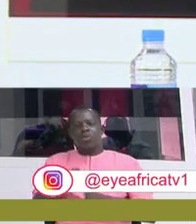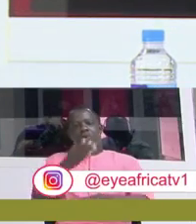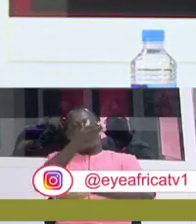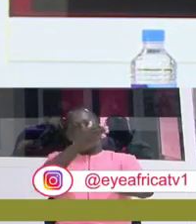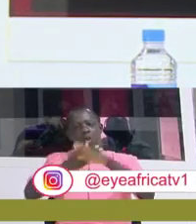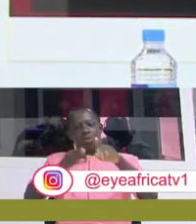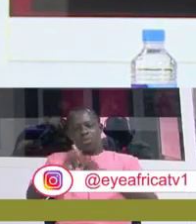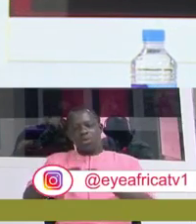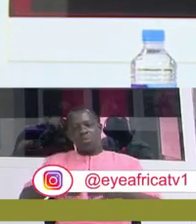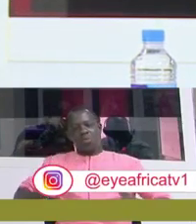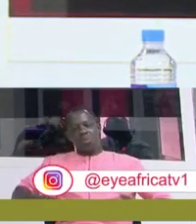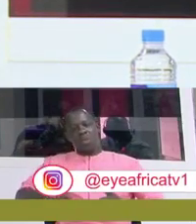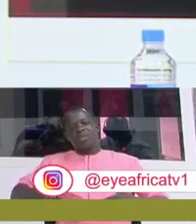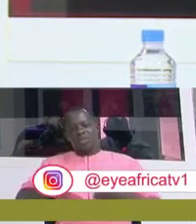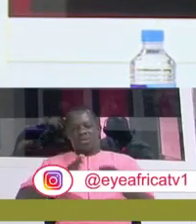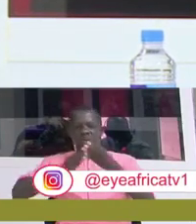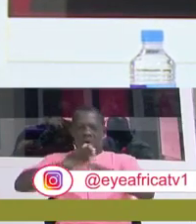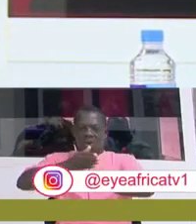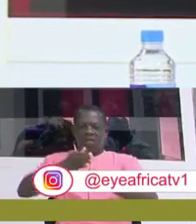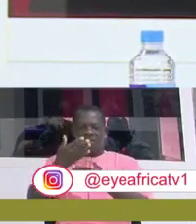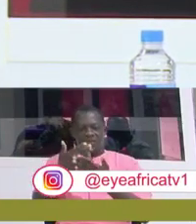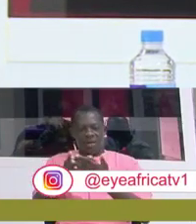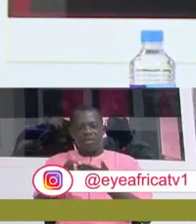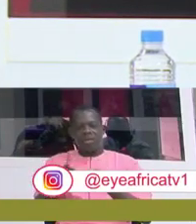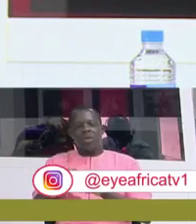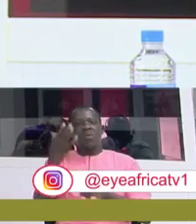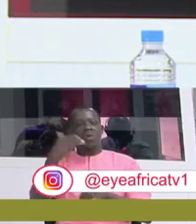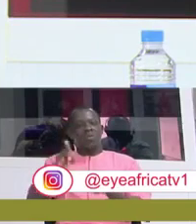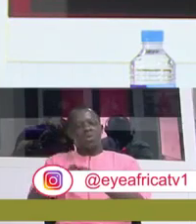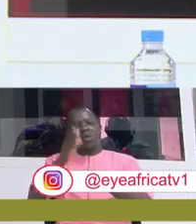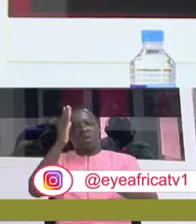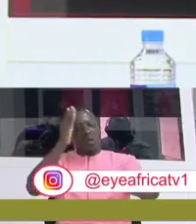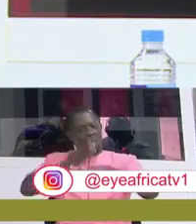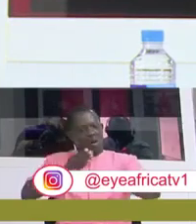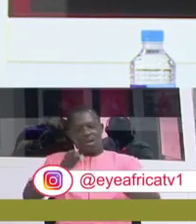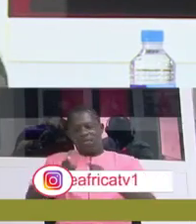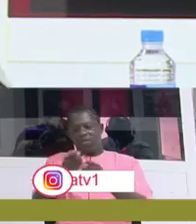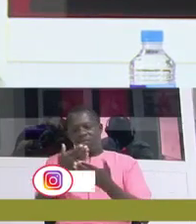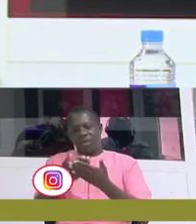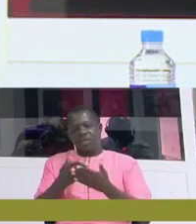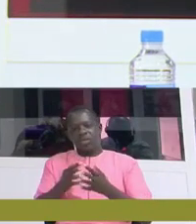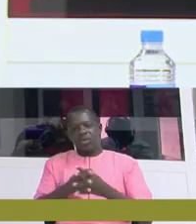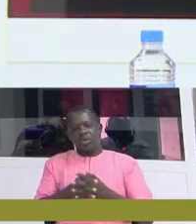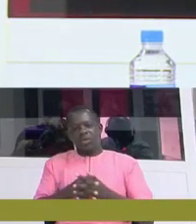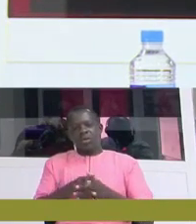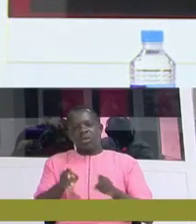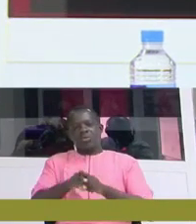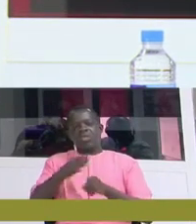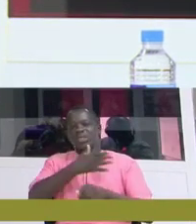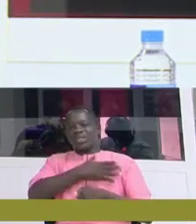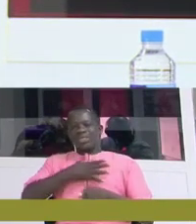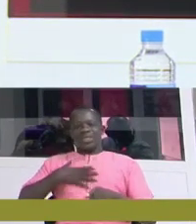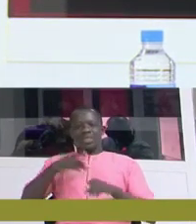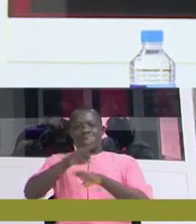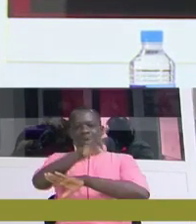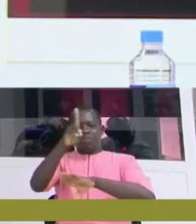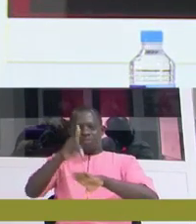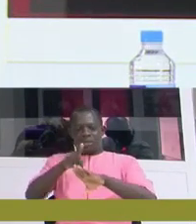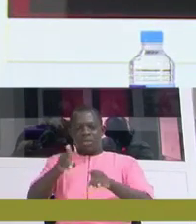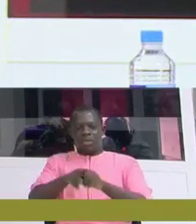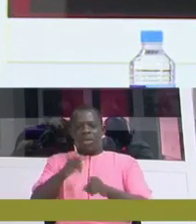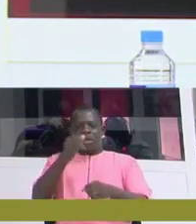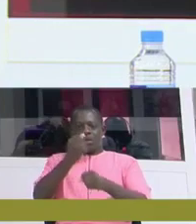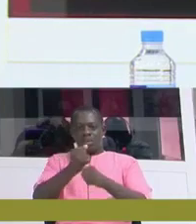came to his waist and he chopped it off. Kabidayo kundu watu omenna. After he cut it off. Sisola nying. The chest, this part. Ayalon